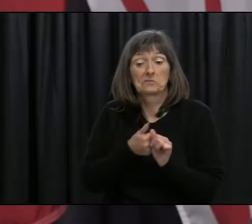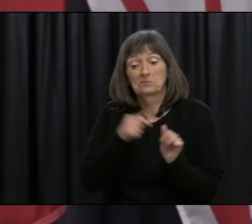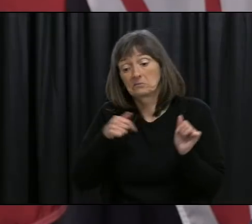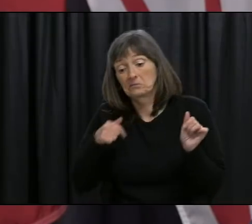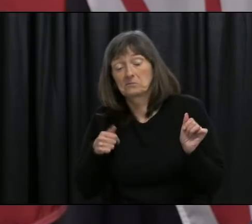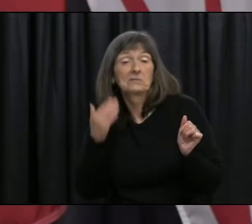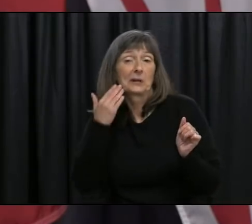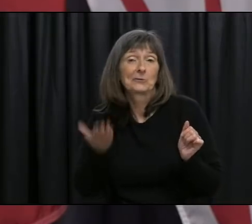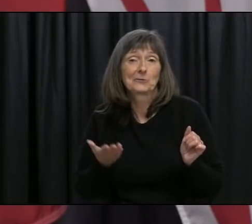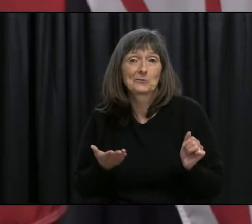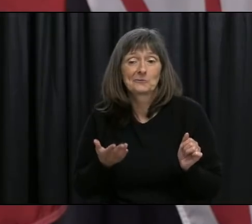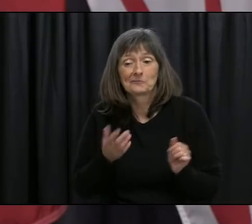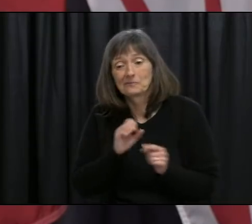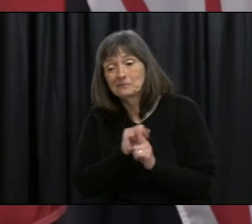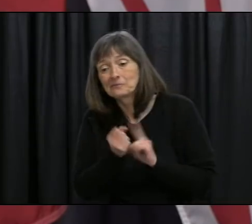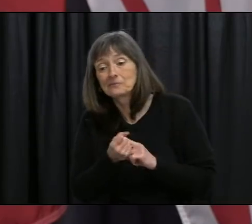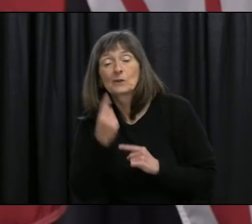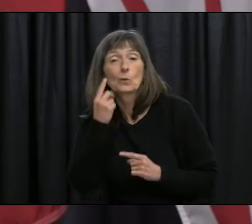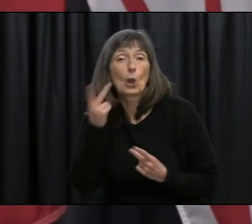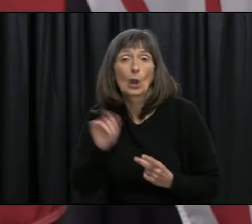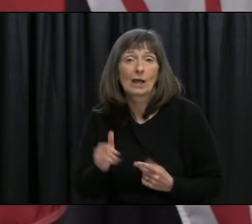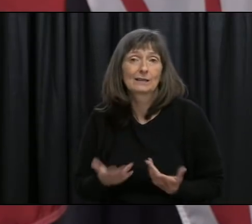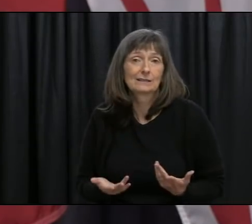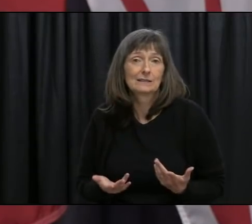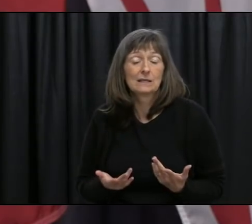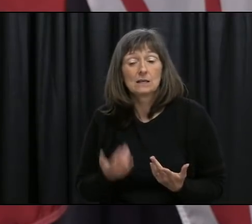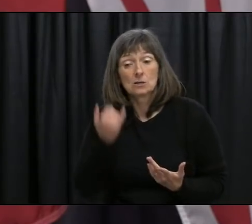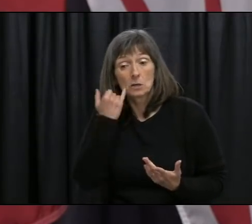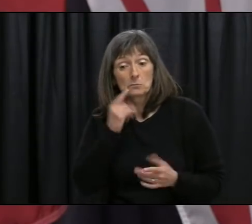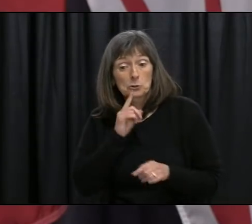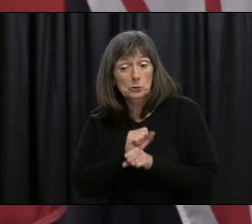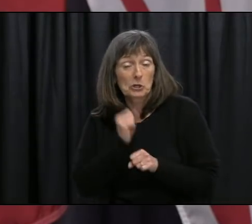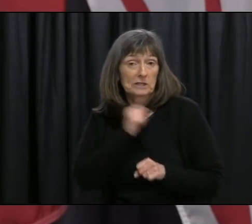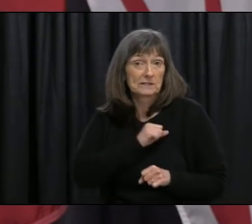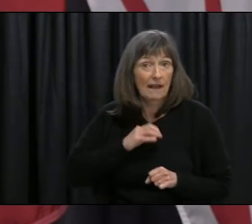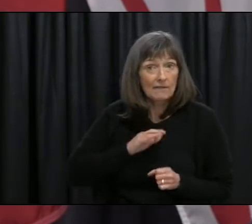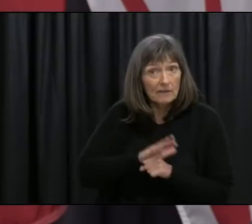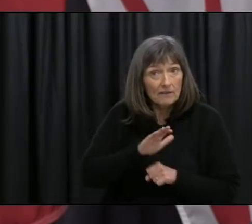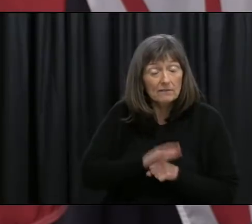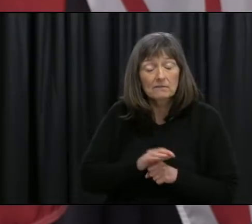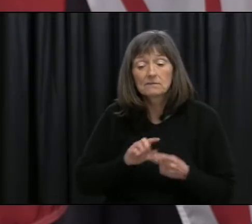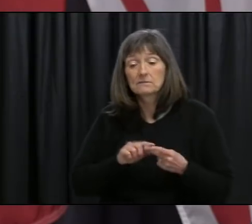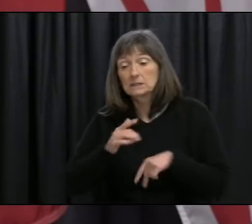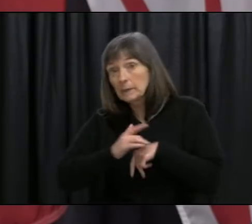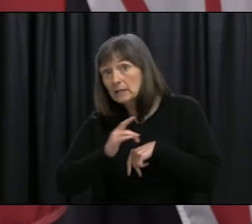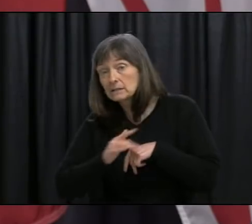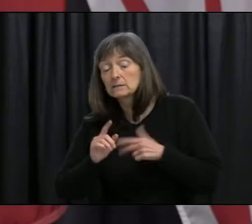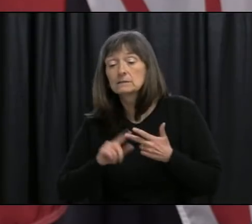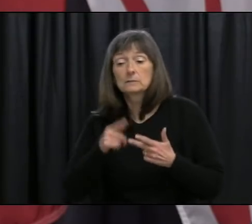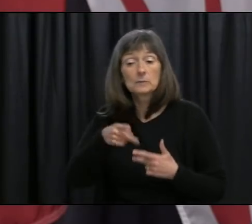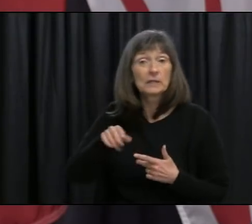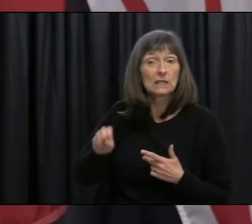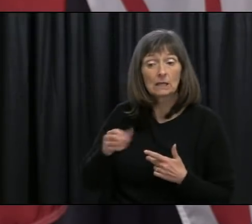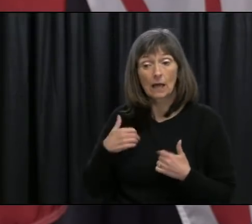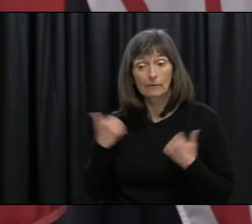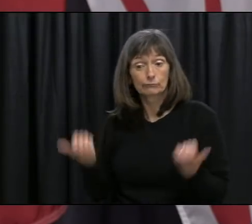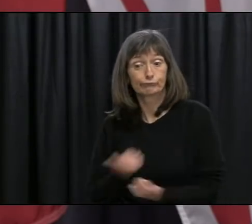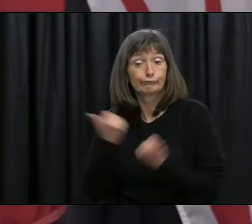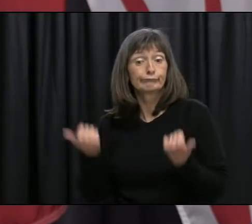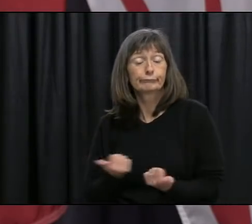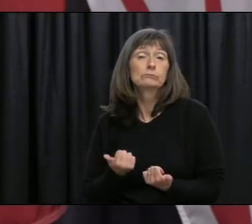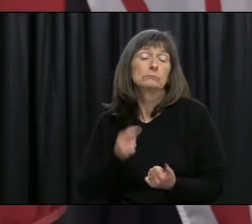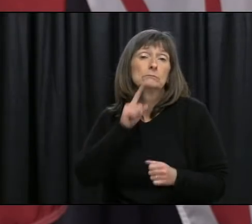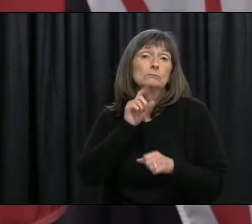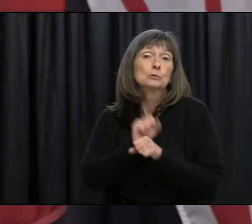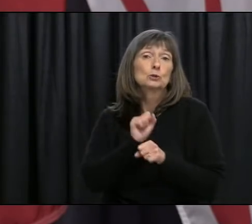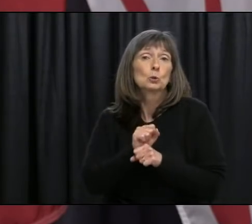in a position to be able to do this with the appropriate amount of PPE, staffing, space available within our hospitals, that this is something that those